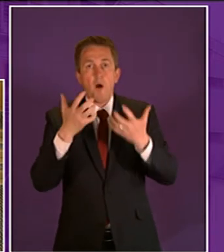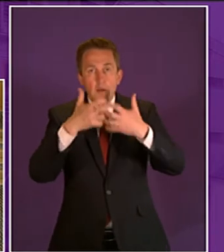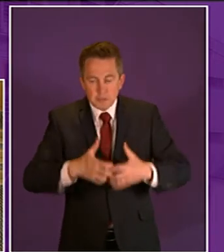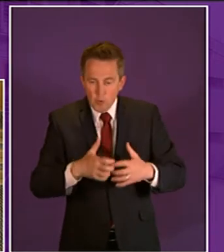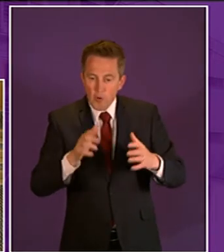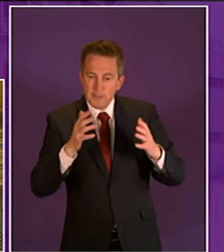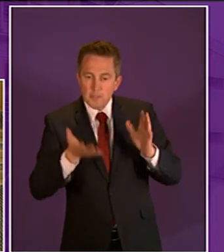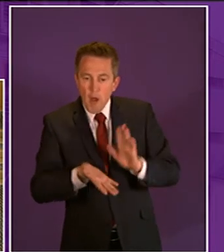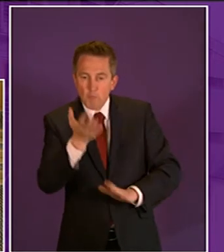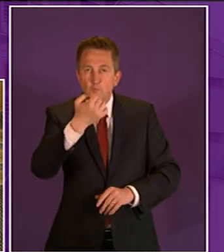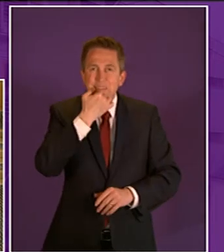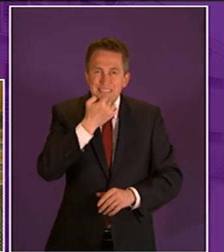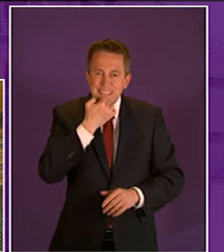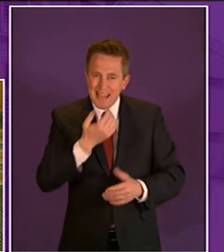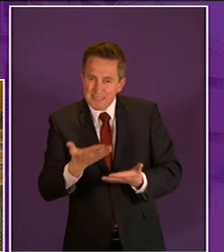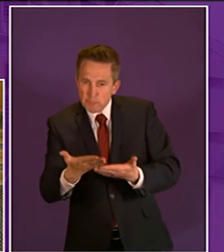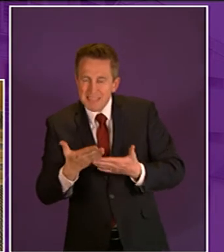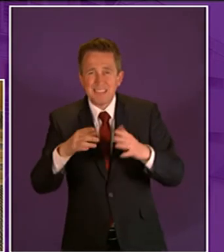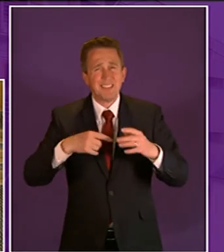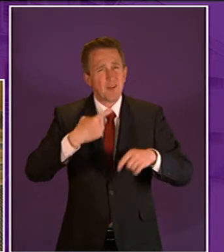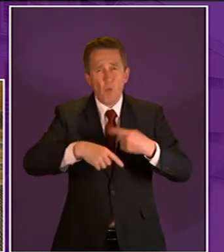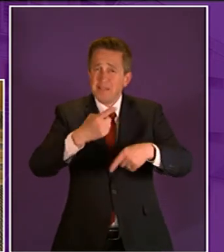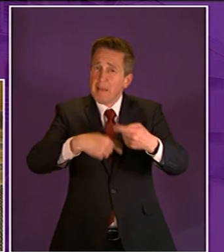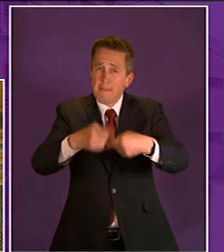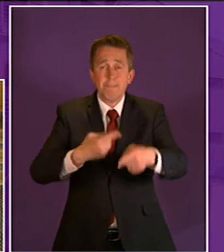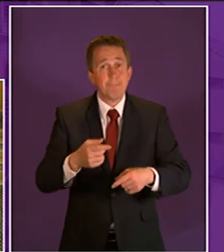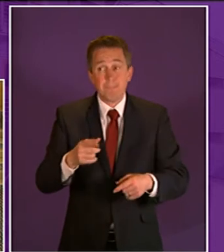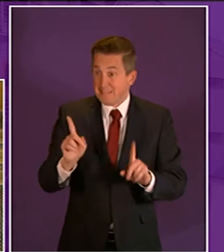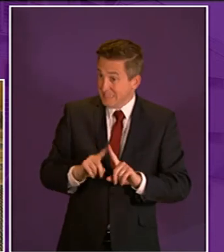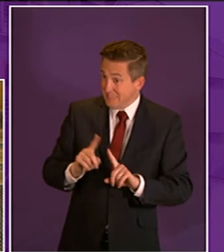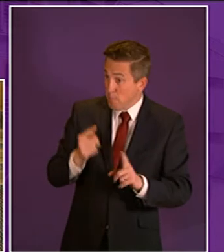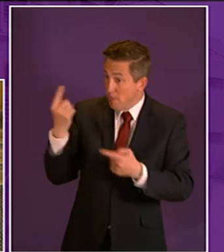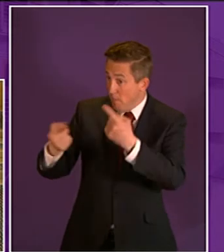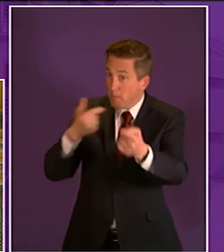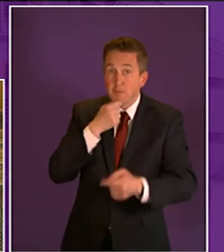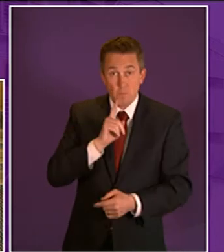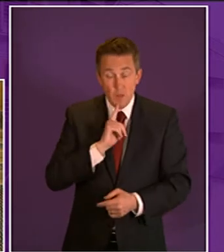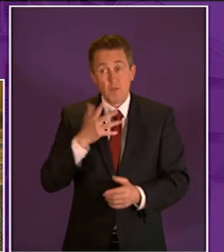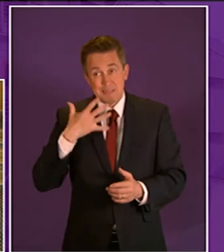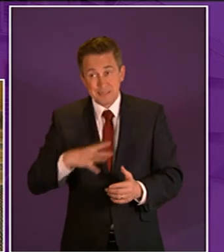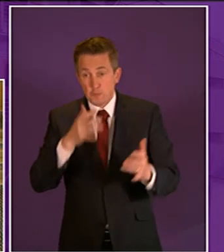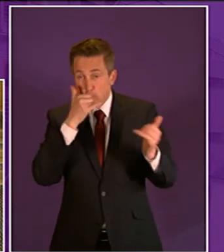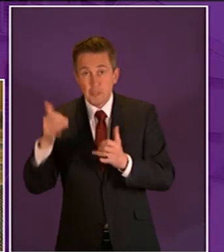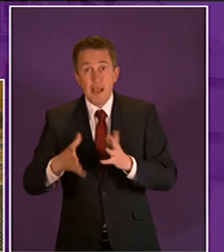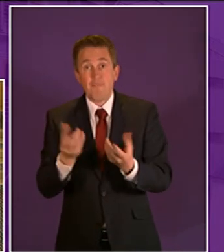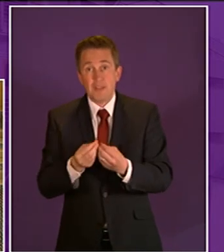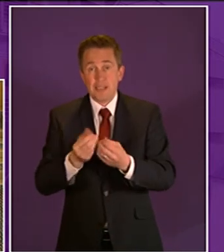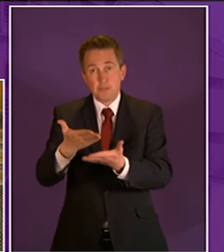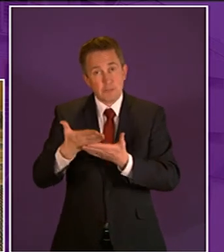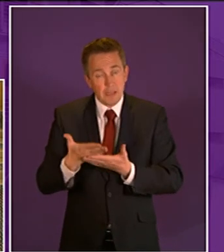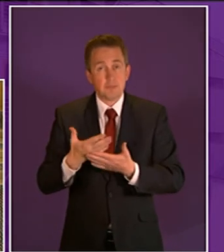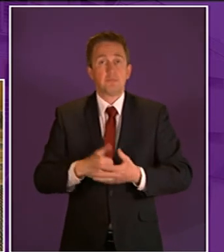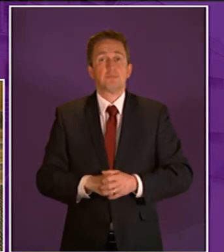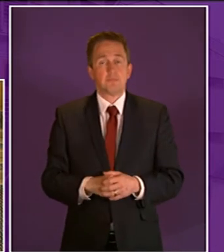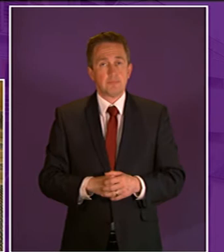protected at all times. This is a lesson that all parts of society can learn from. In conclusion, I